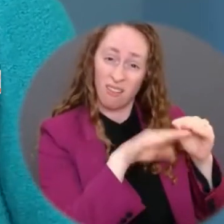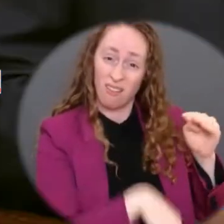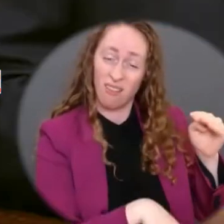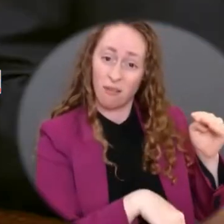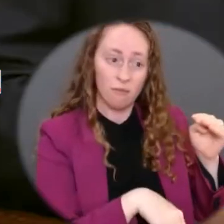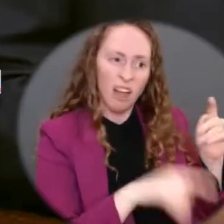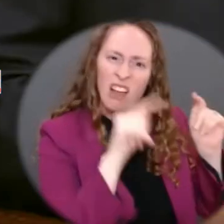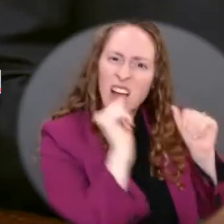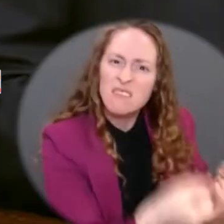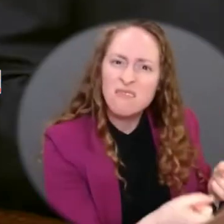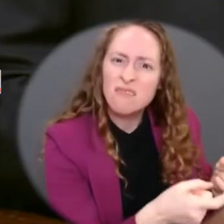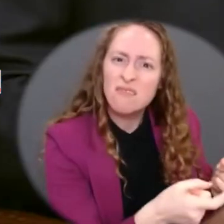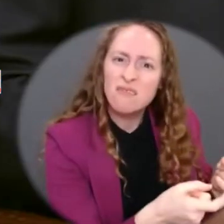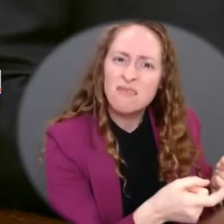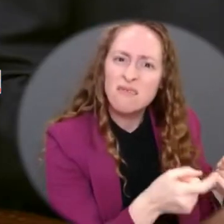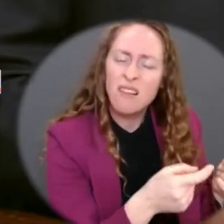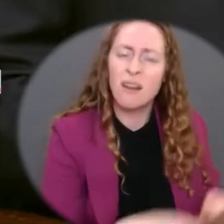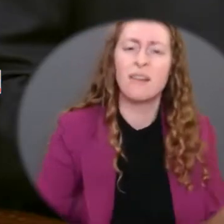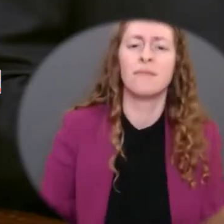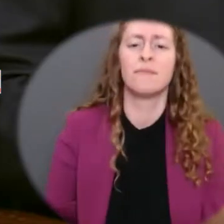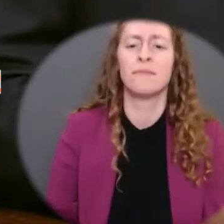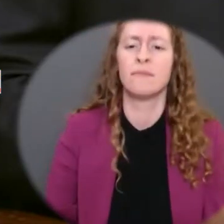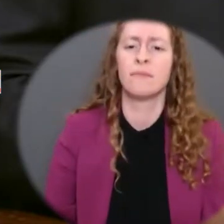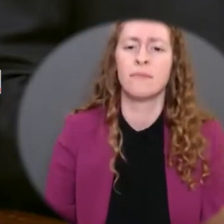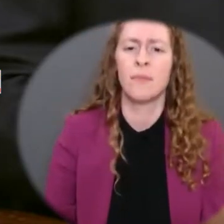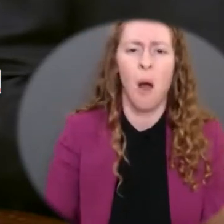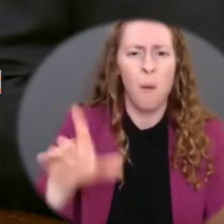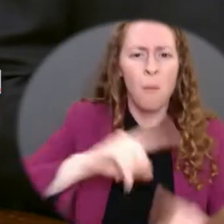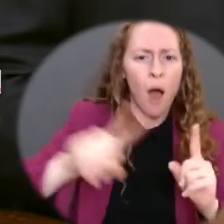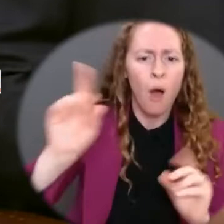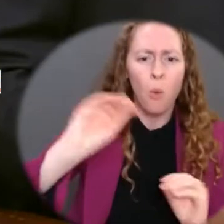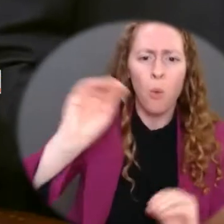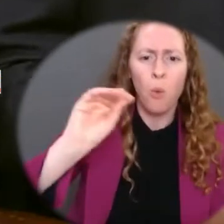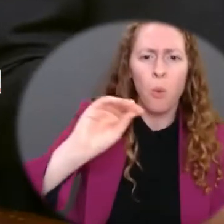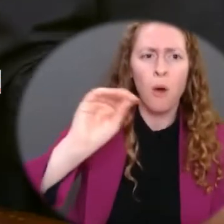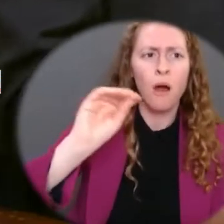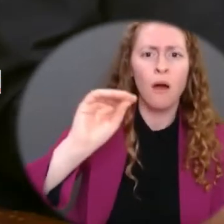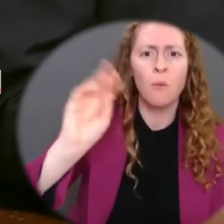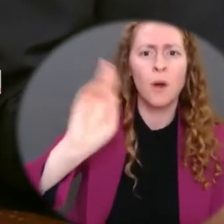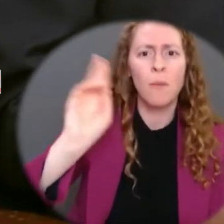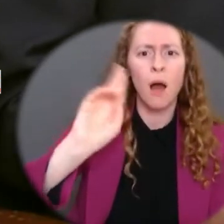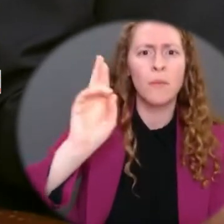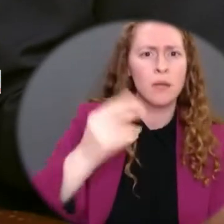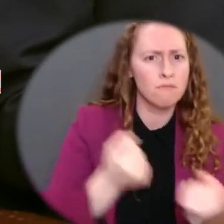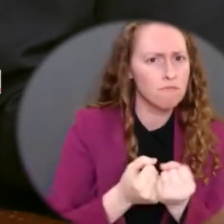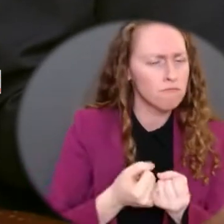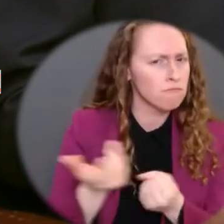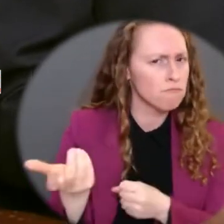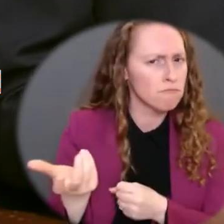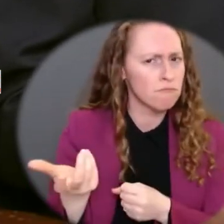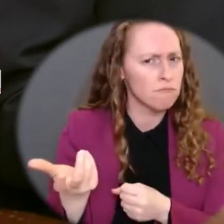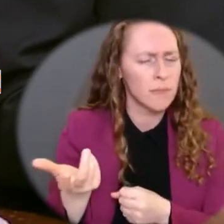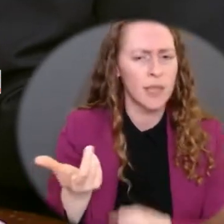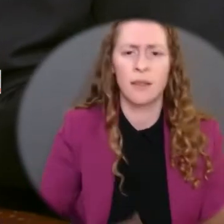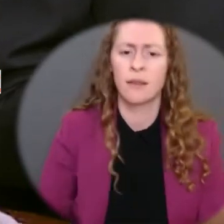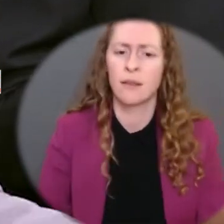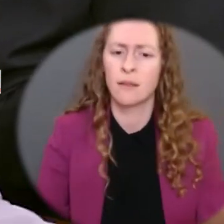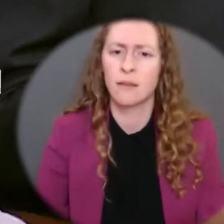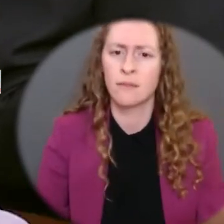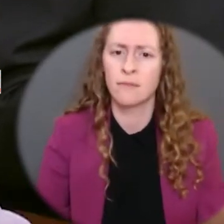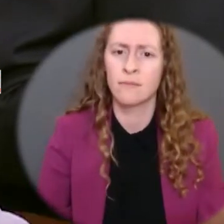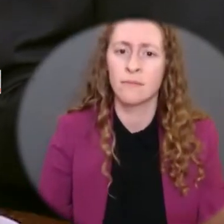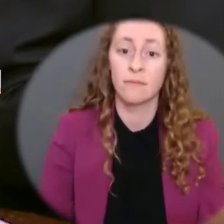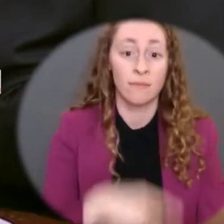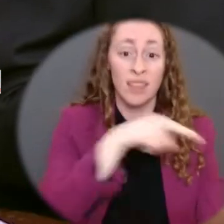McConnell and this report, there aren't any other Republicans signing on to this at this point. So is it fair to say that Republicans as a whole are